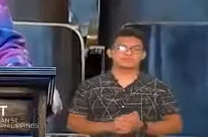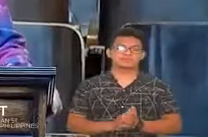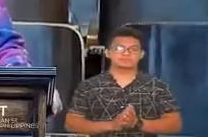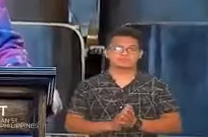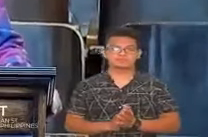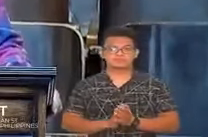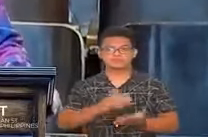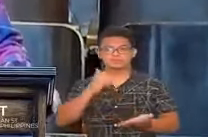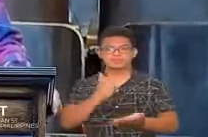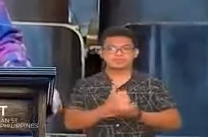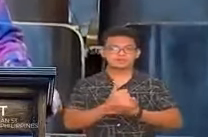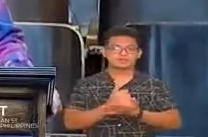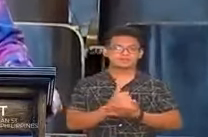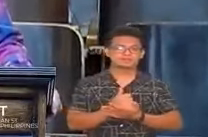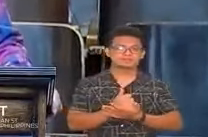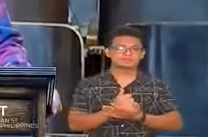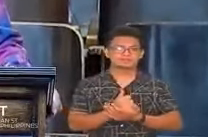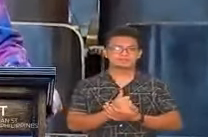Amen.